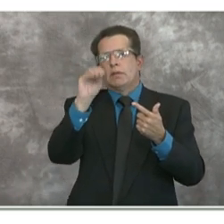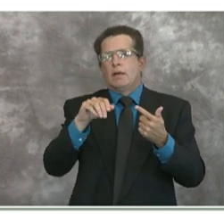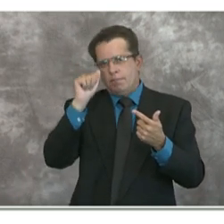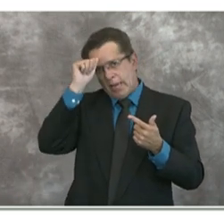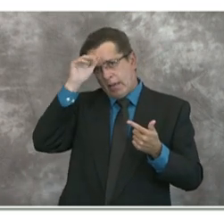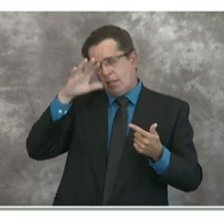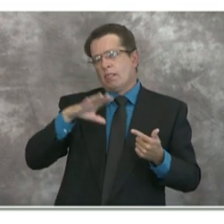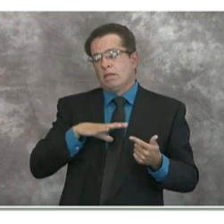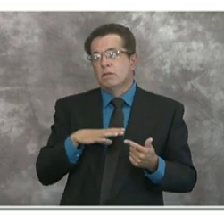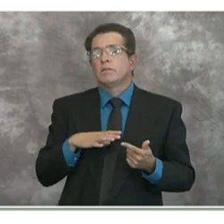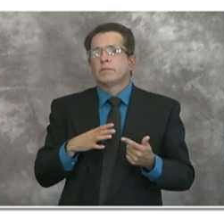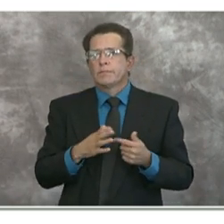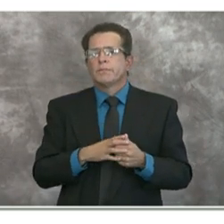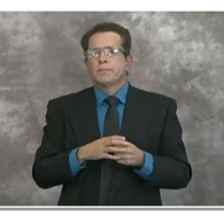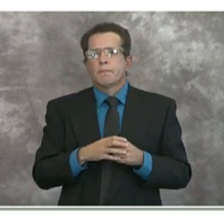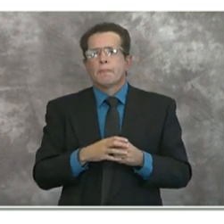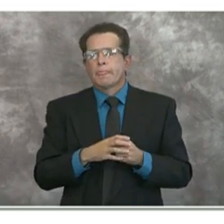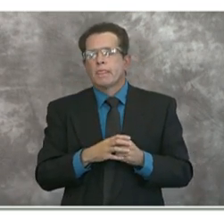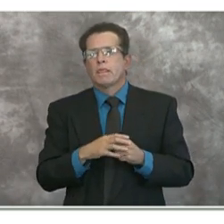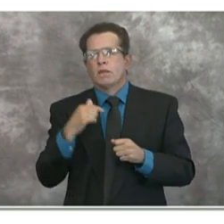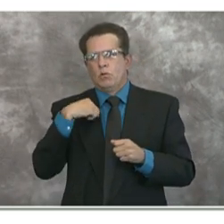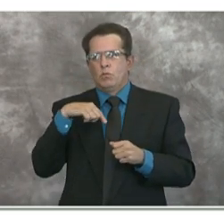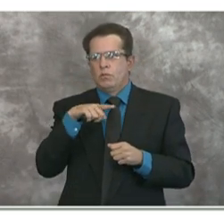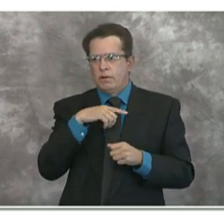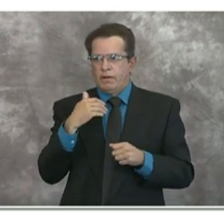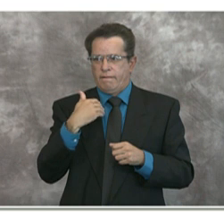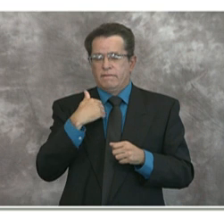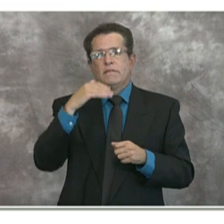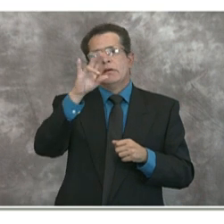male. We have